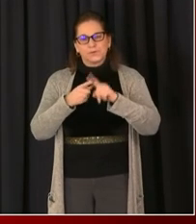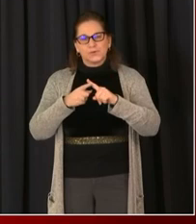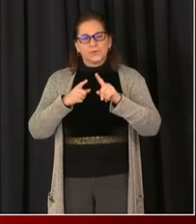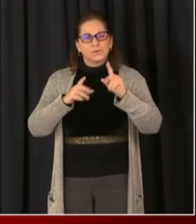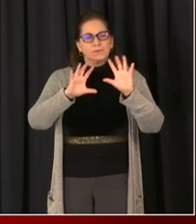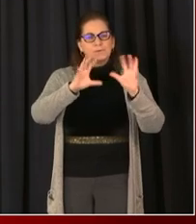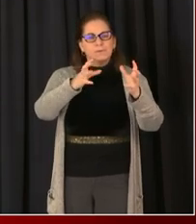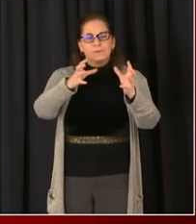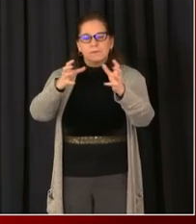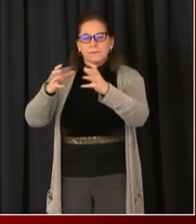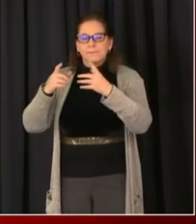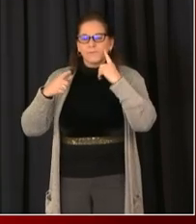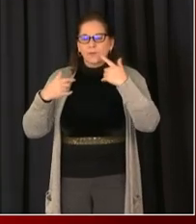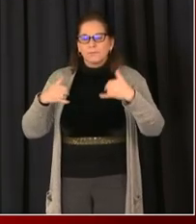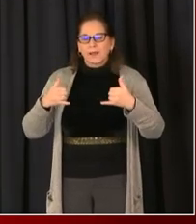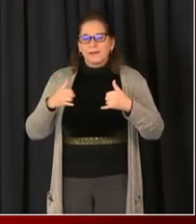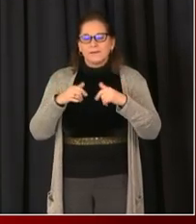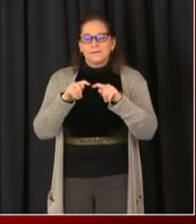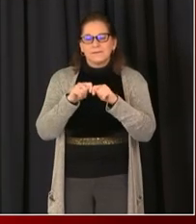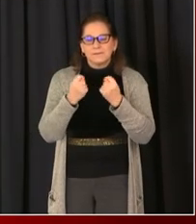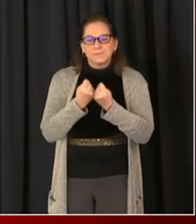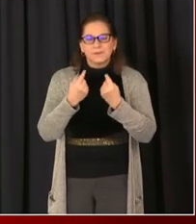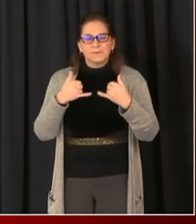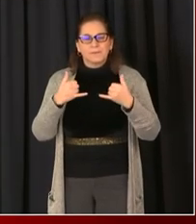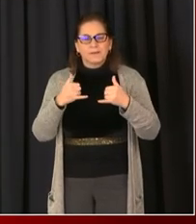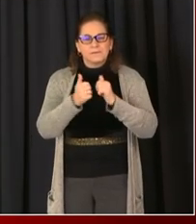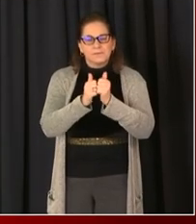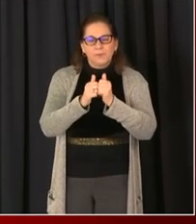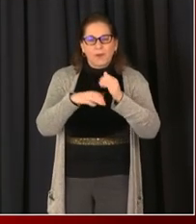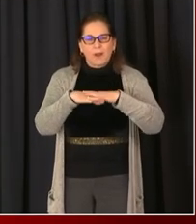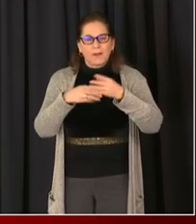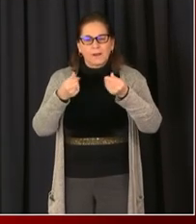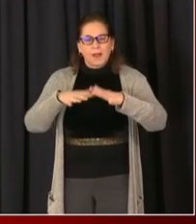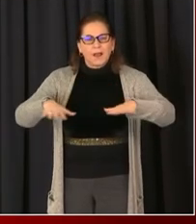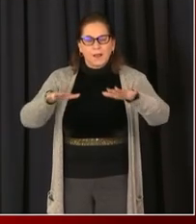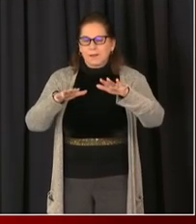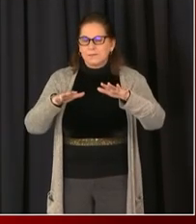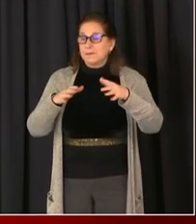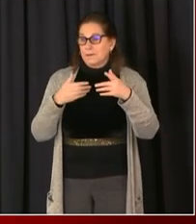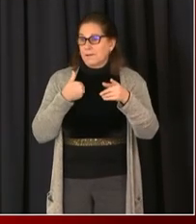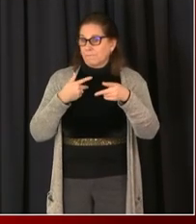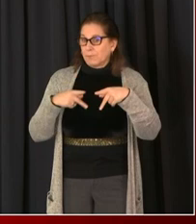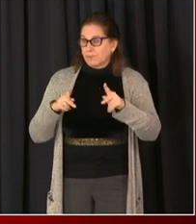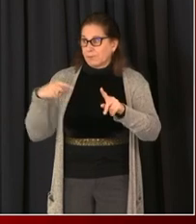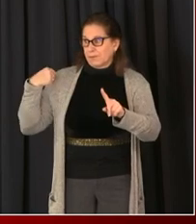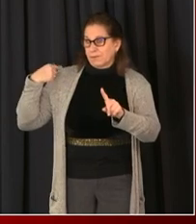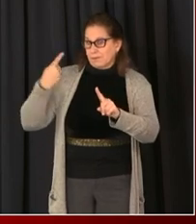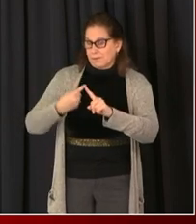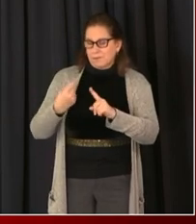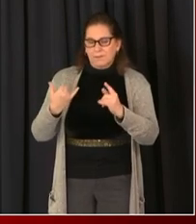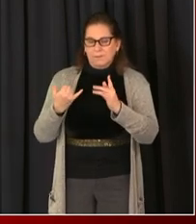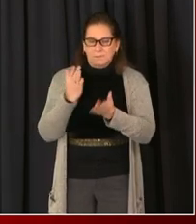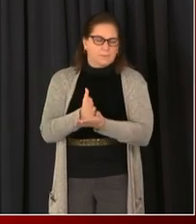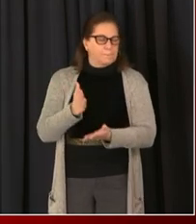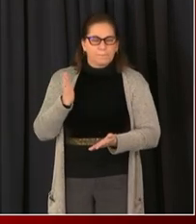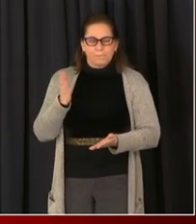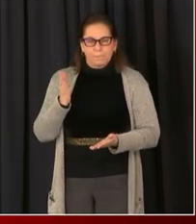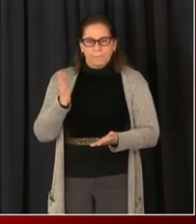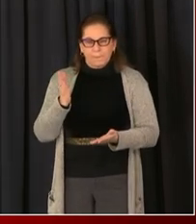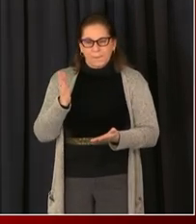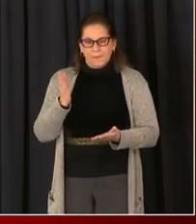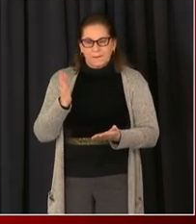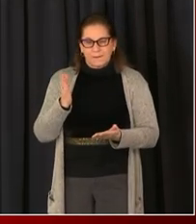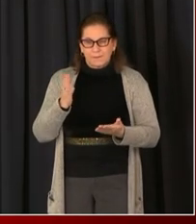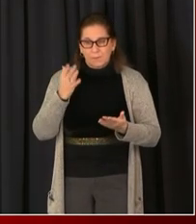organization holding an existing DPR permit involving physical contact may only use the